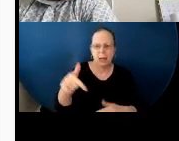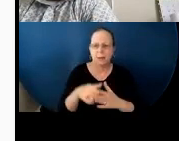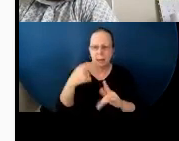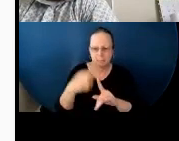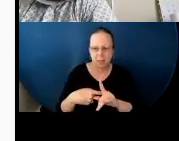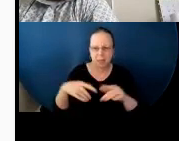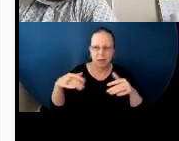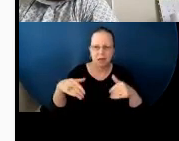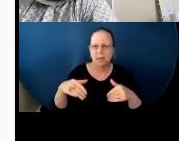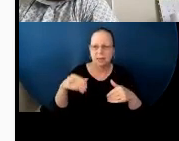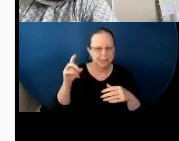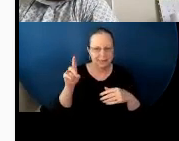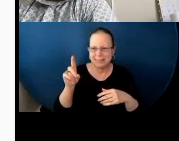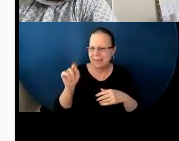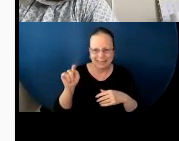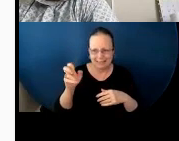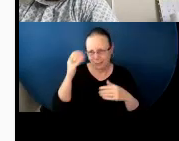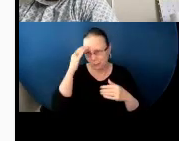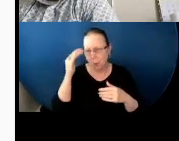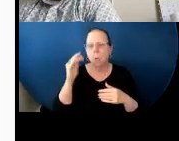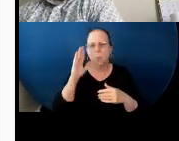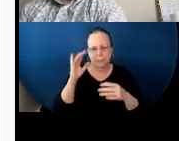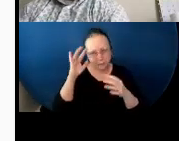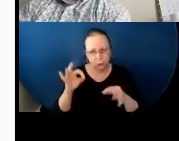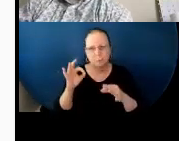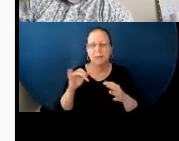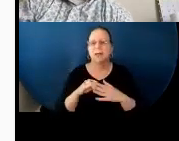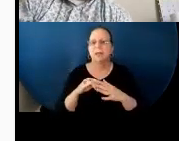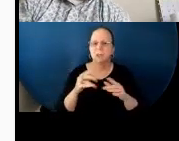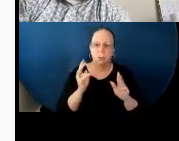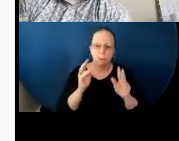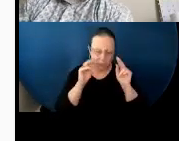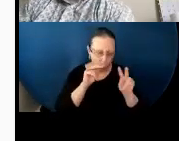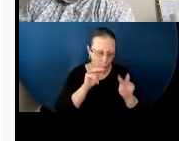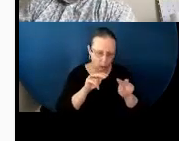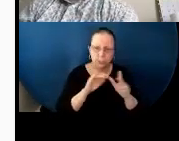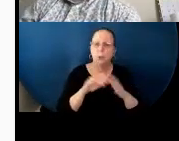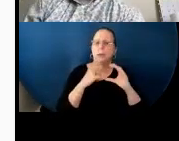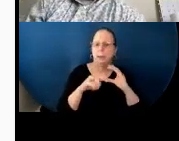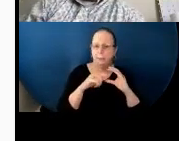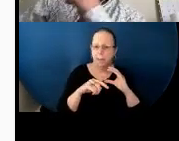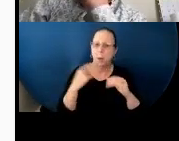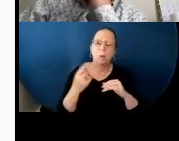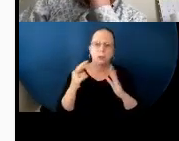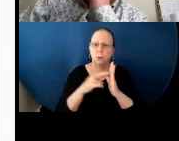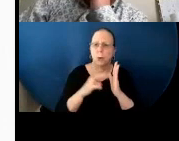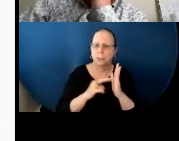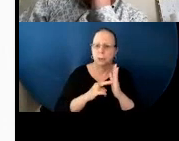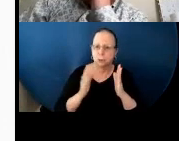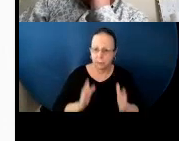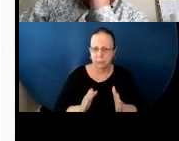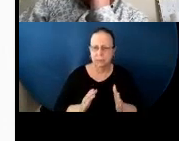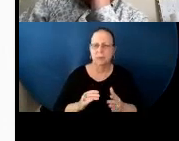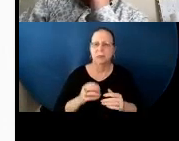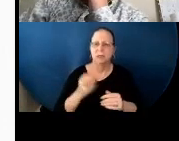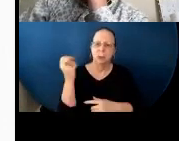out on the Yes Center emails that we will be sending just to registrants. But that'll be another 12 to 1:30 time